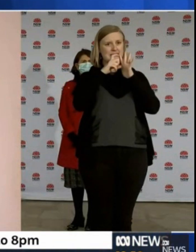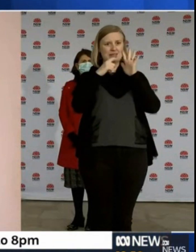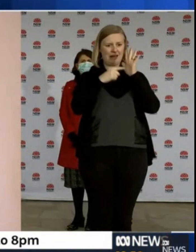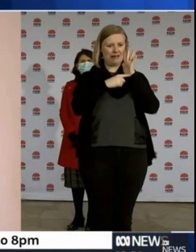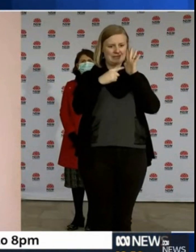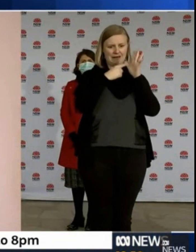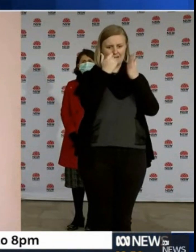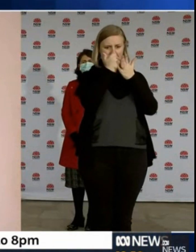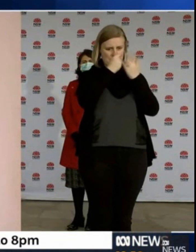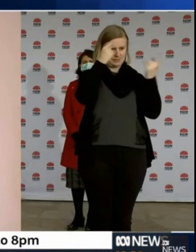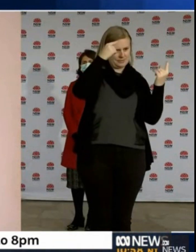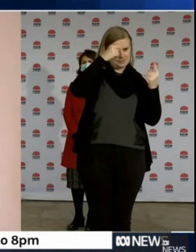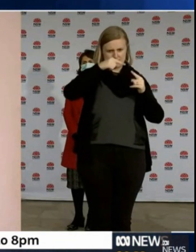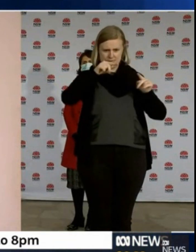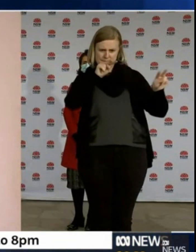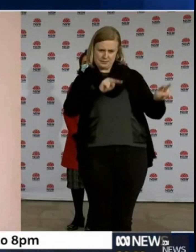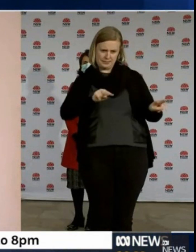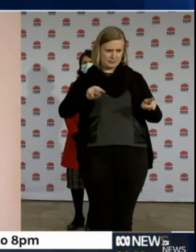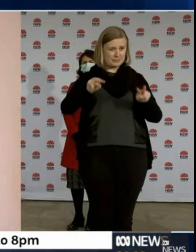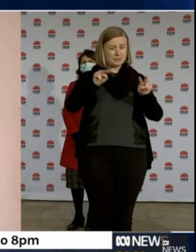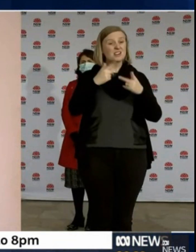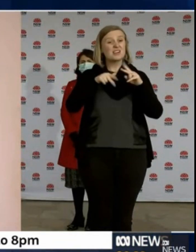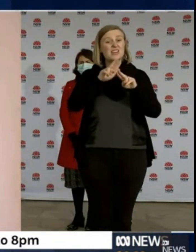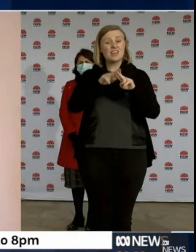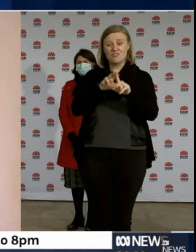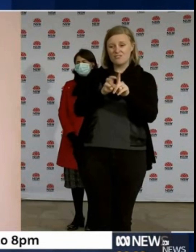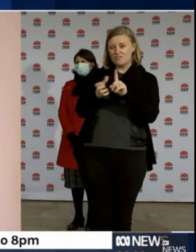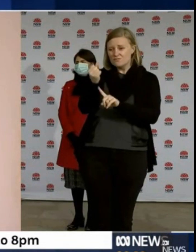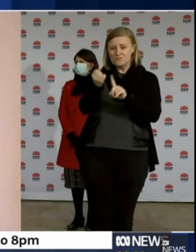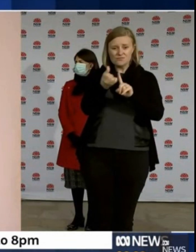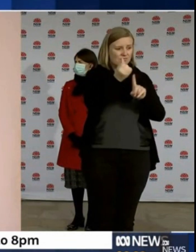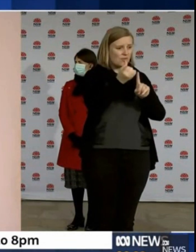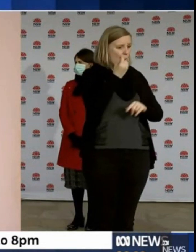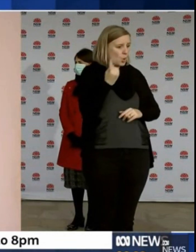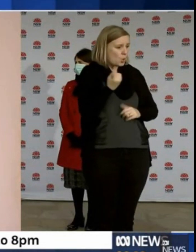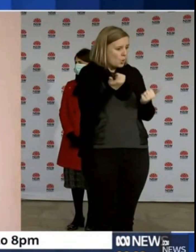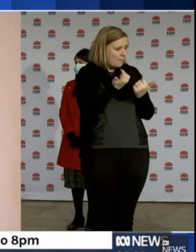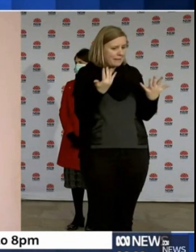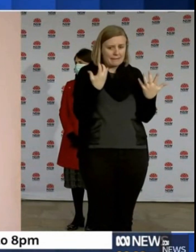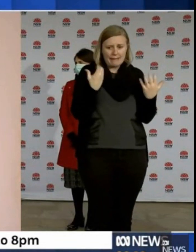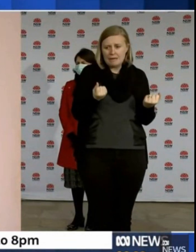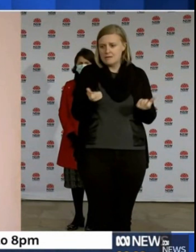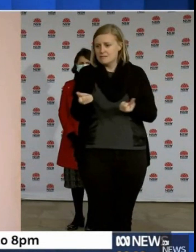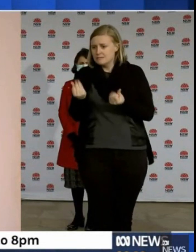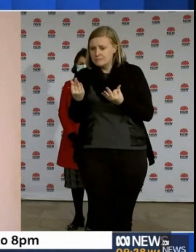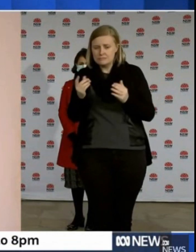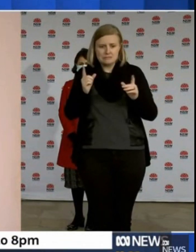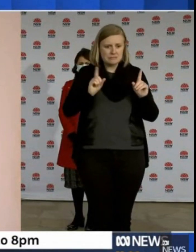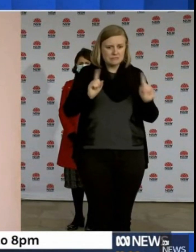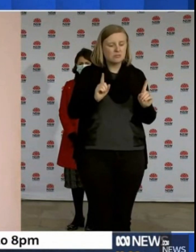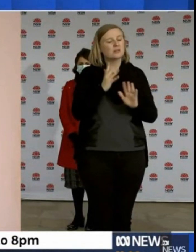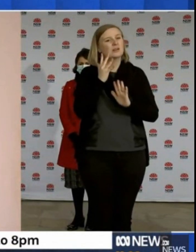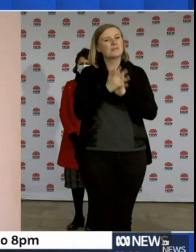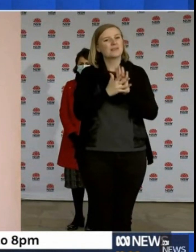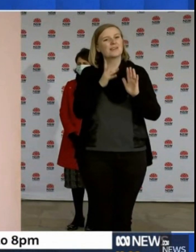find a case, we can then move people from stay at home to absolute isolation, and therefore they definitely